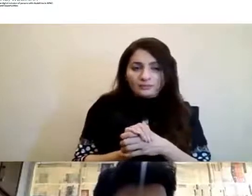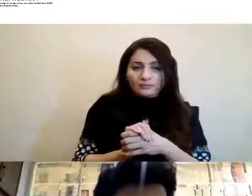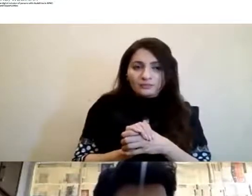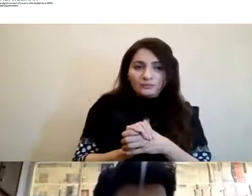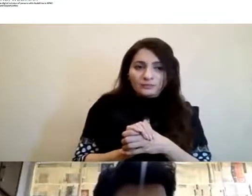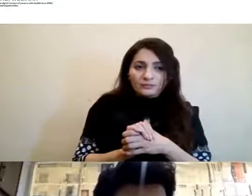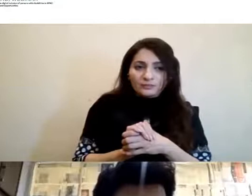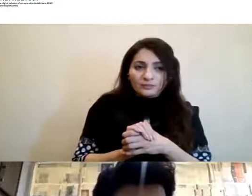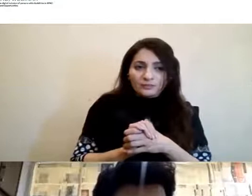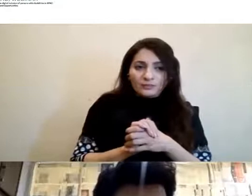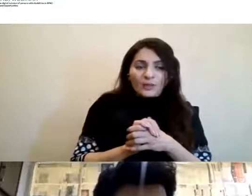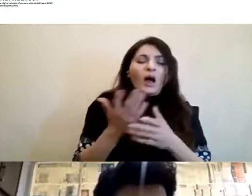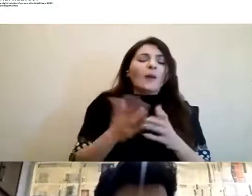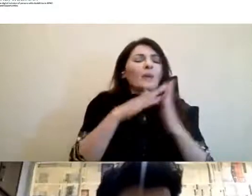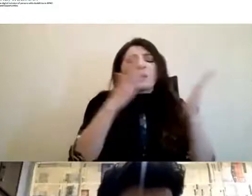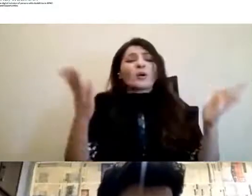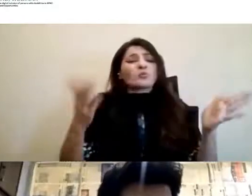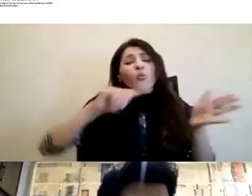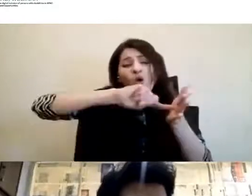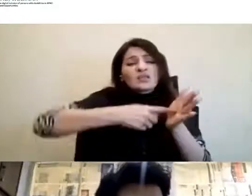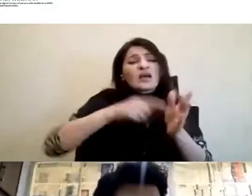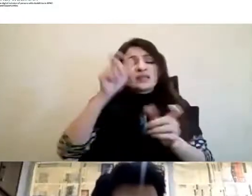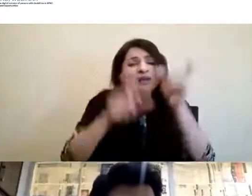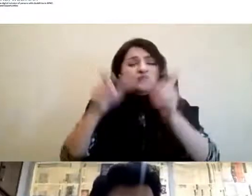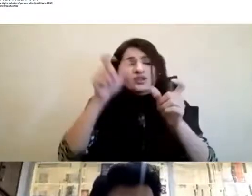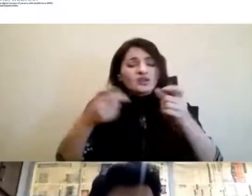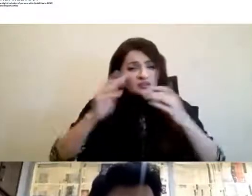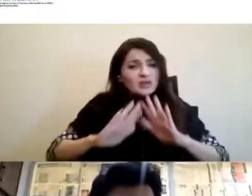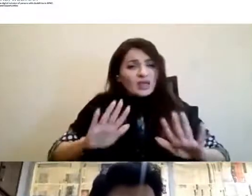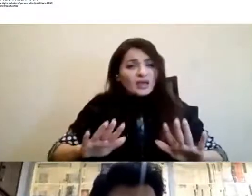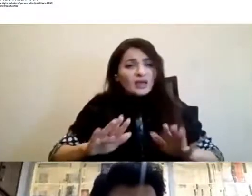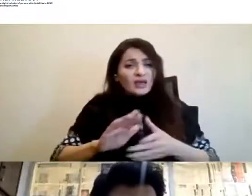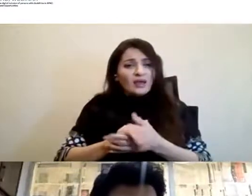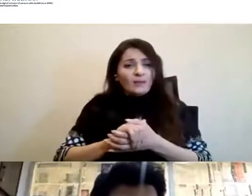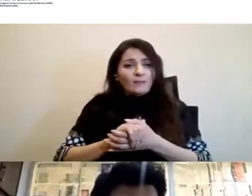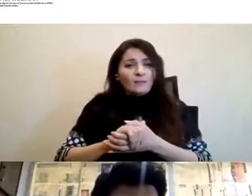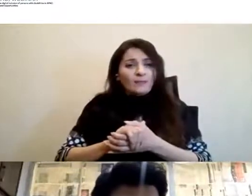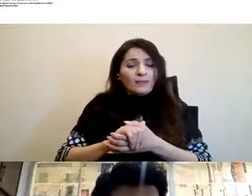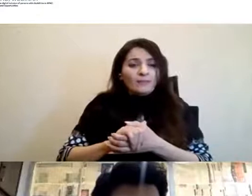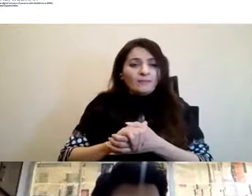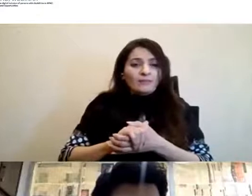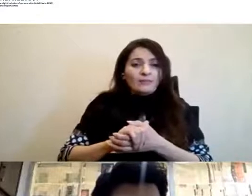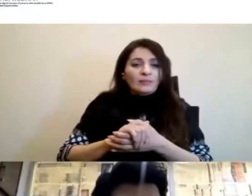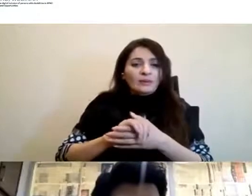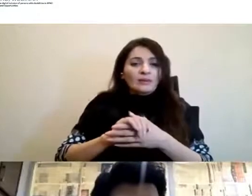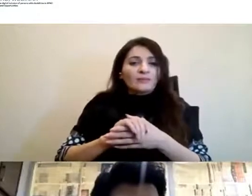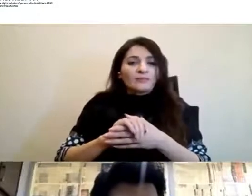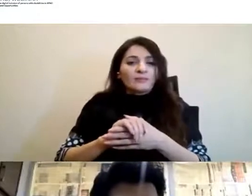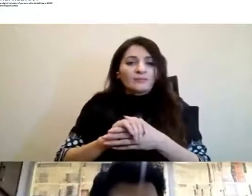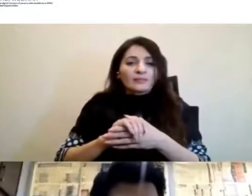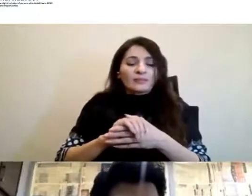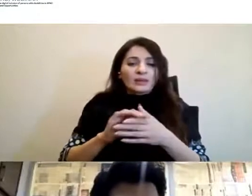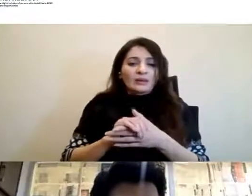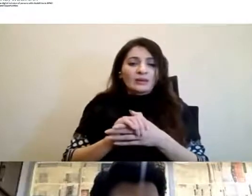having a lot of engineers at organizations like ours, our first response is to try to build something ourselves, but then